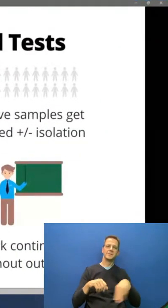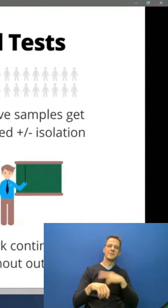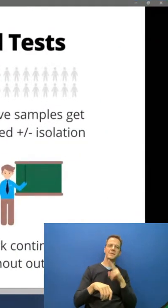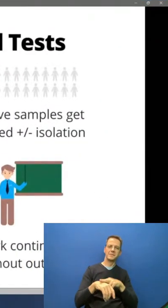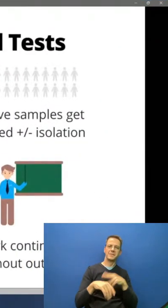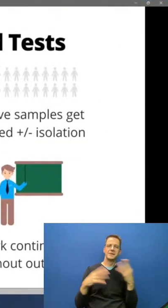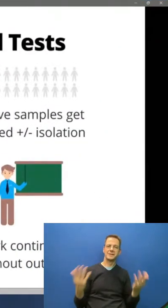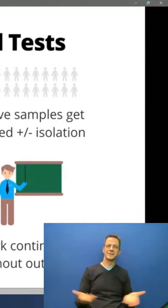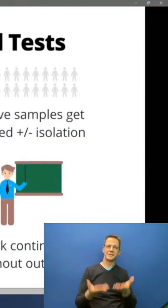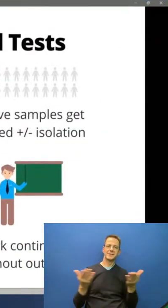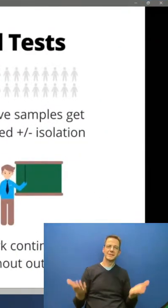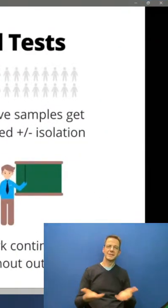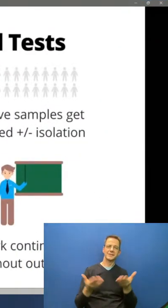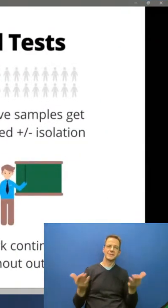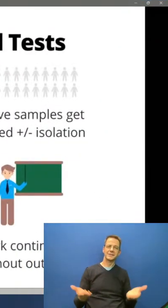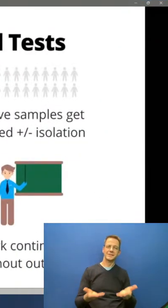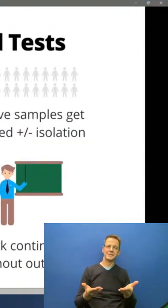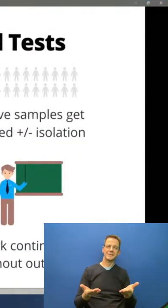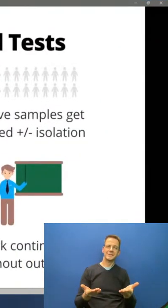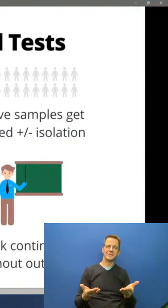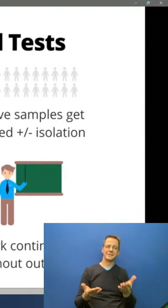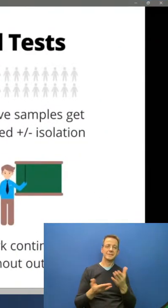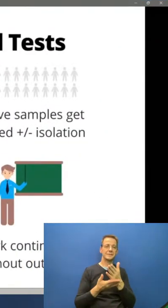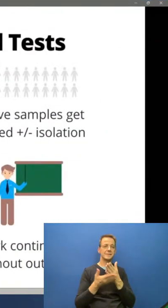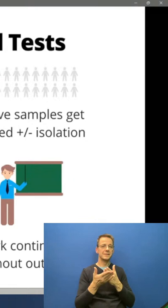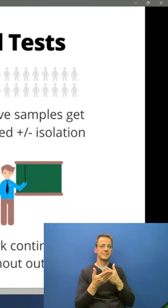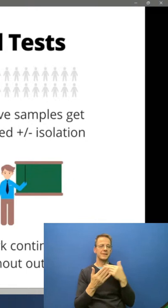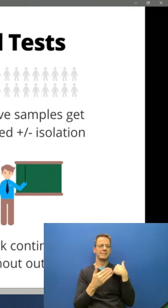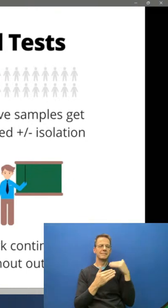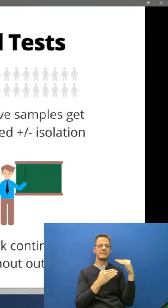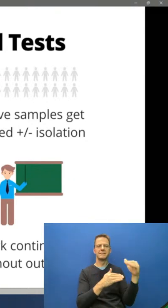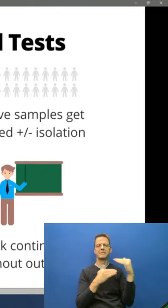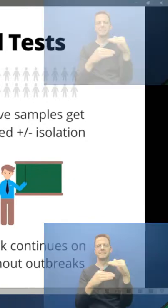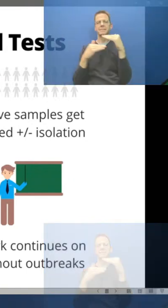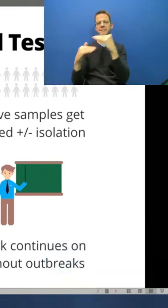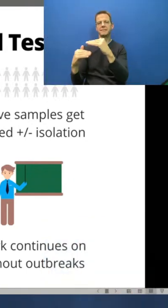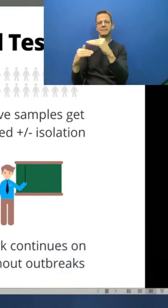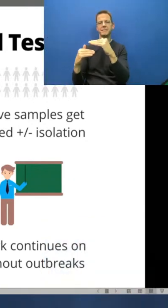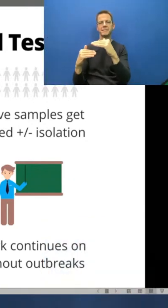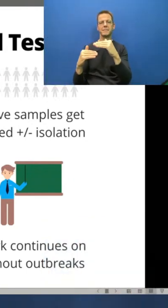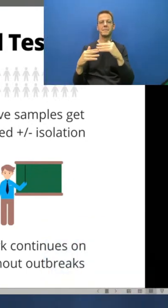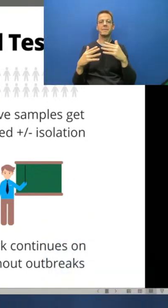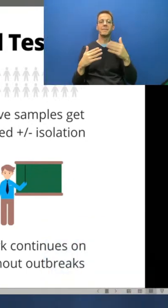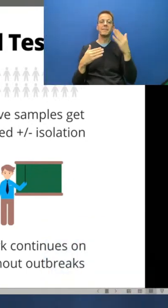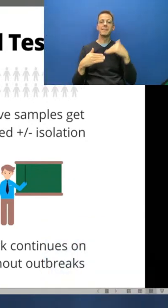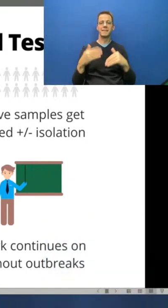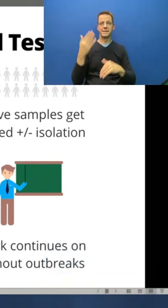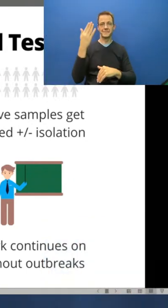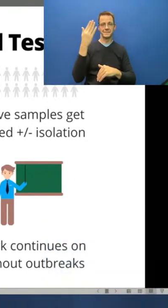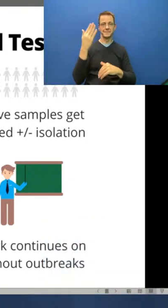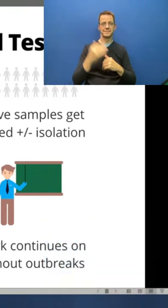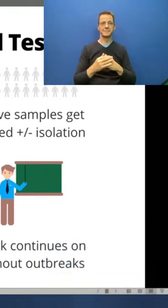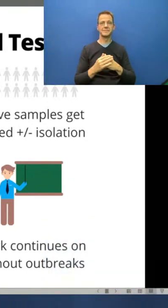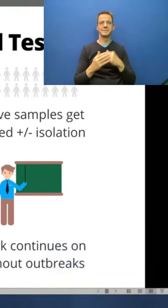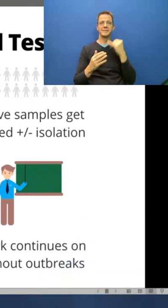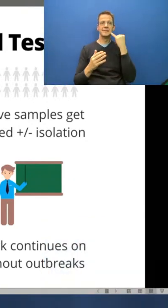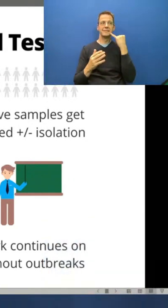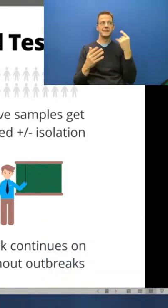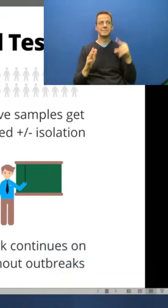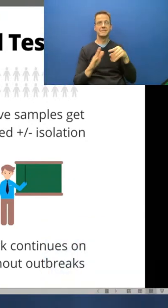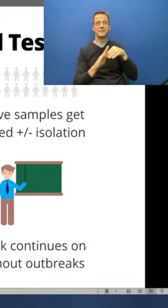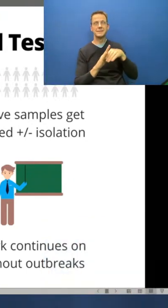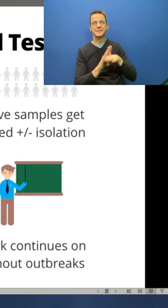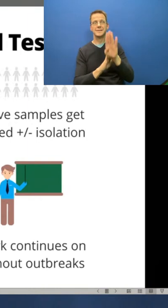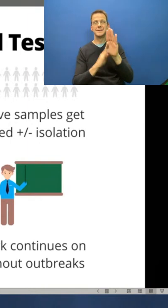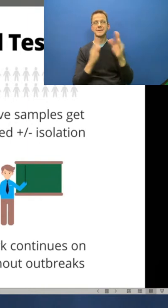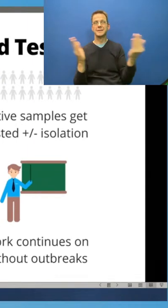And what to do if cases spike again? We have millions of rapid tests sitting around. You know, now that cases are upticking in Ontario, I would